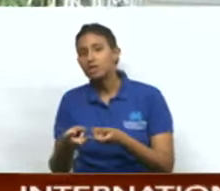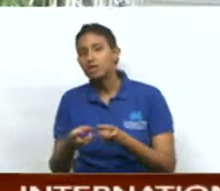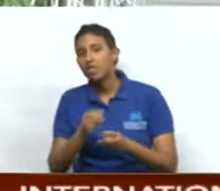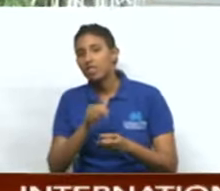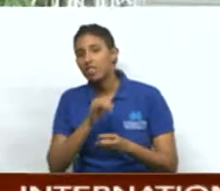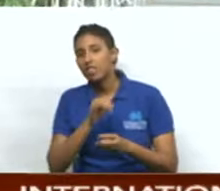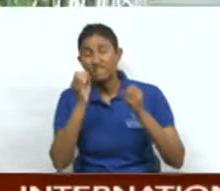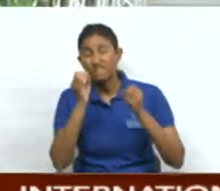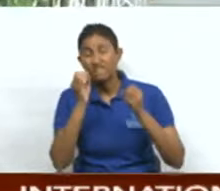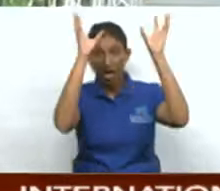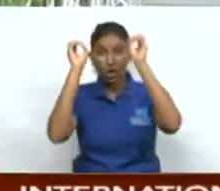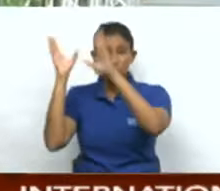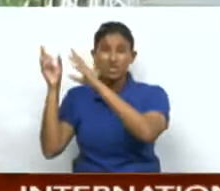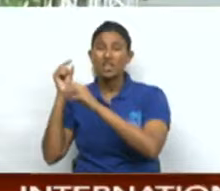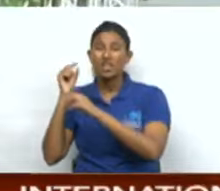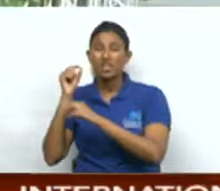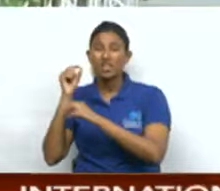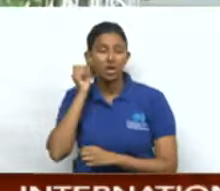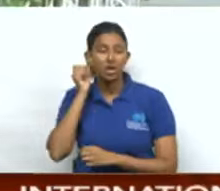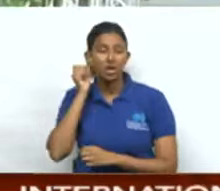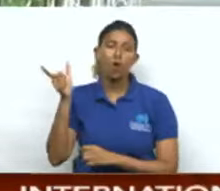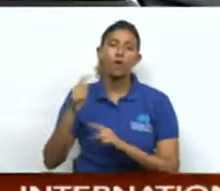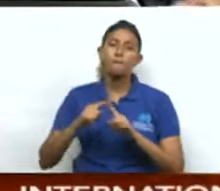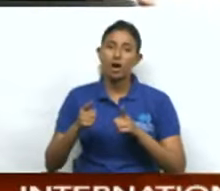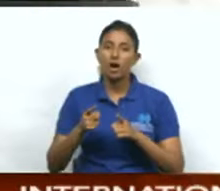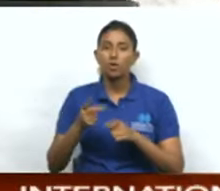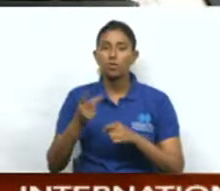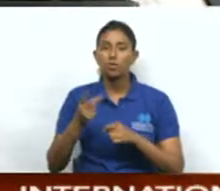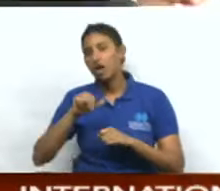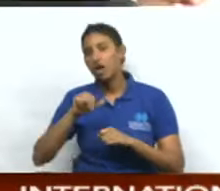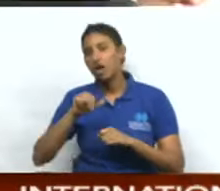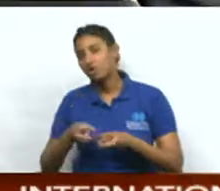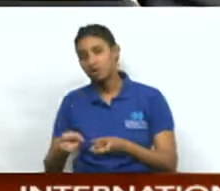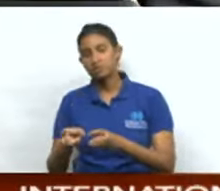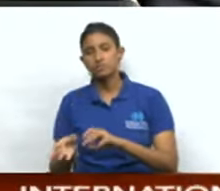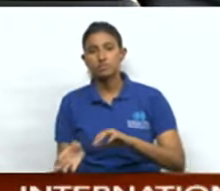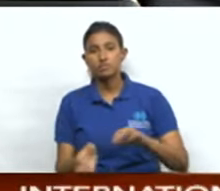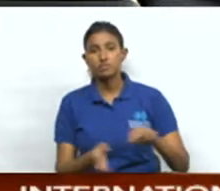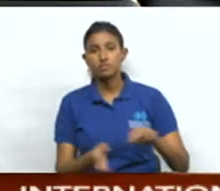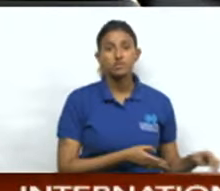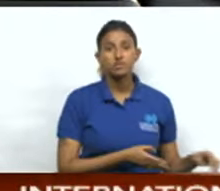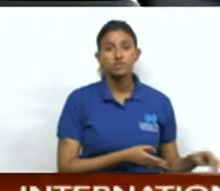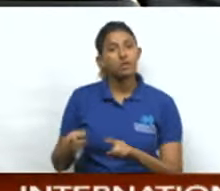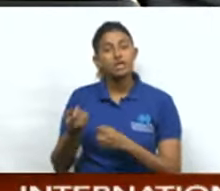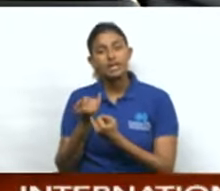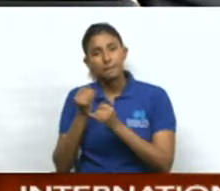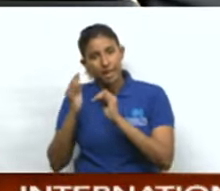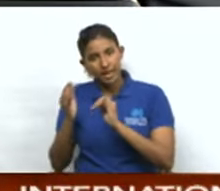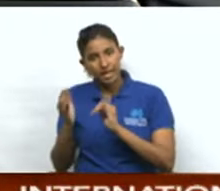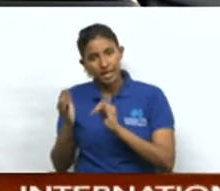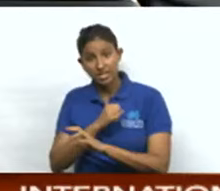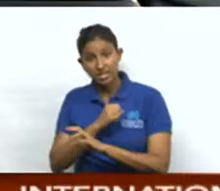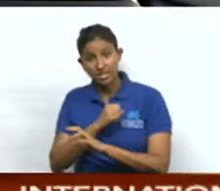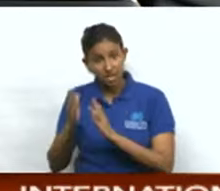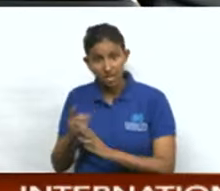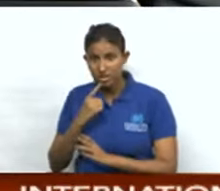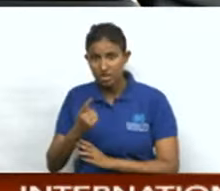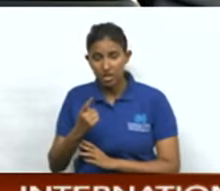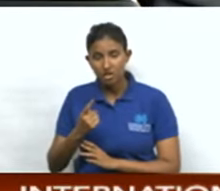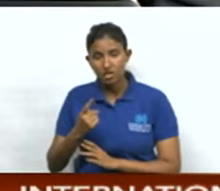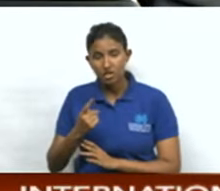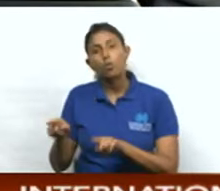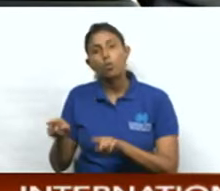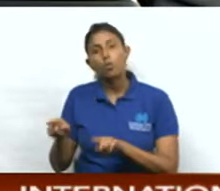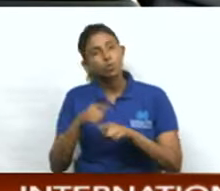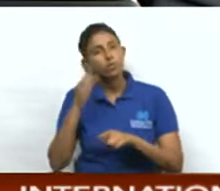that. Timal, who is also an independent senator, says they're also considering a light show in the coming years, but admitted